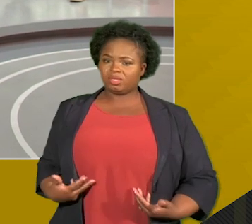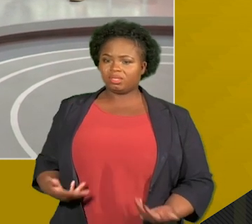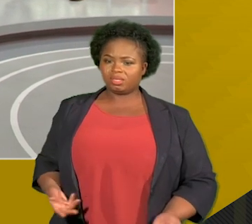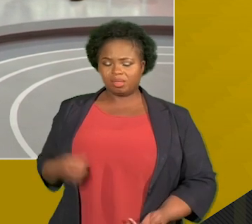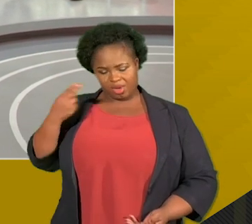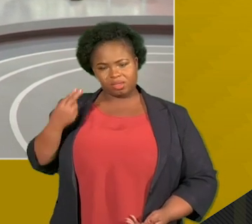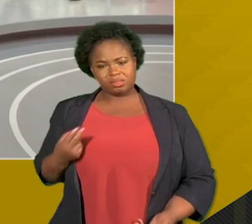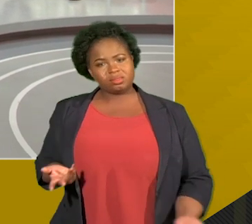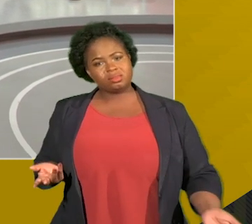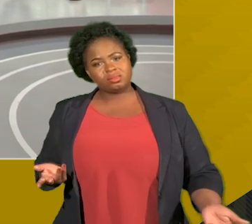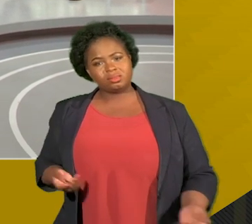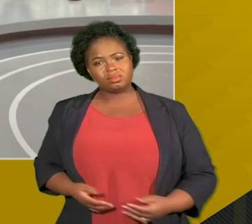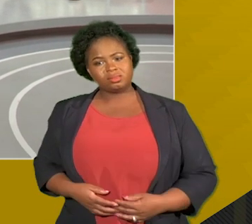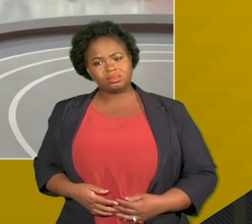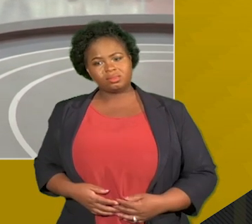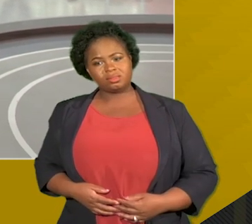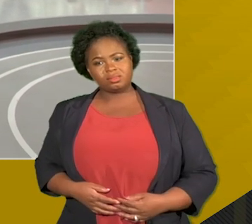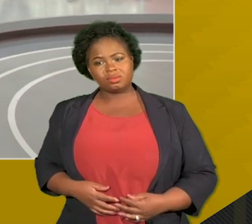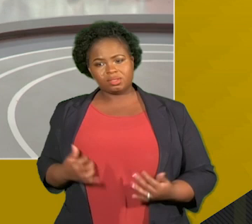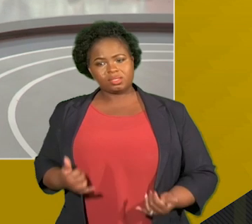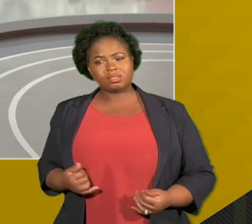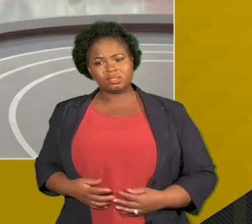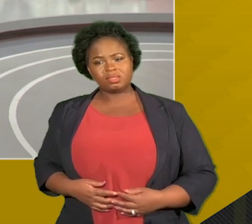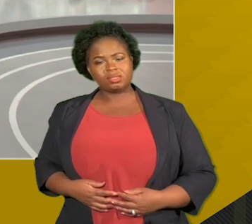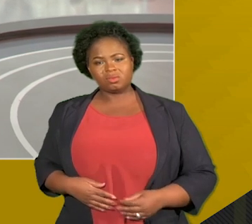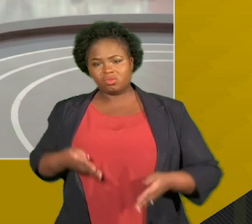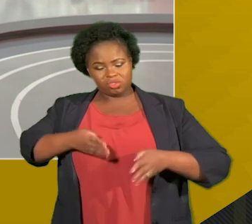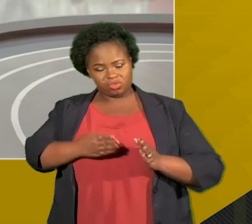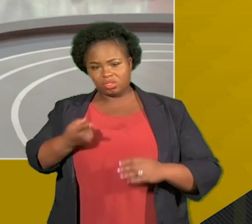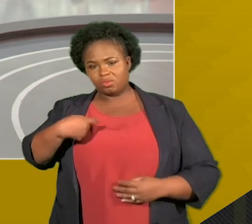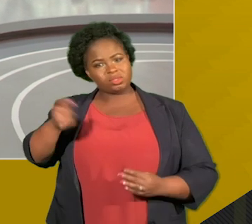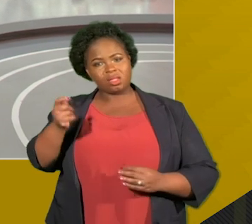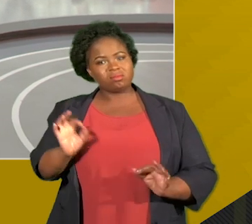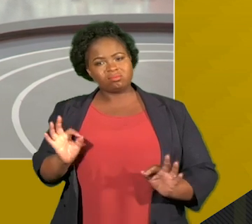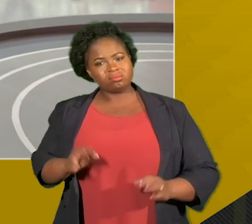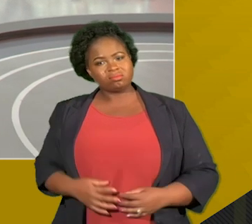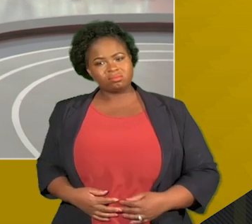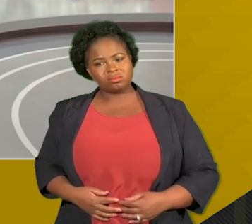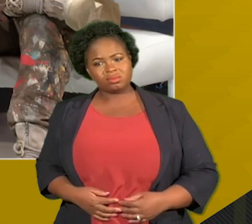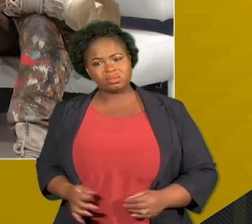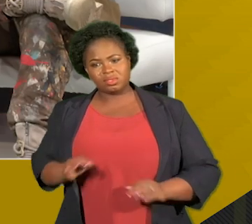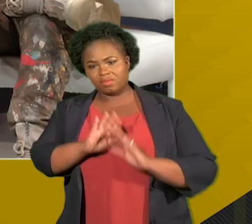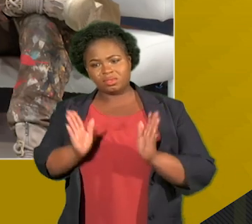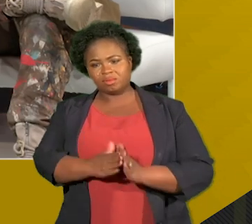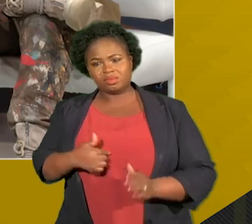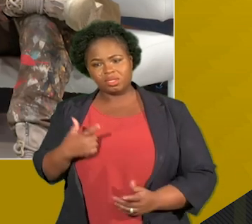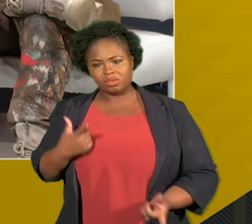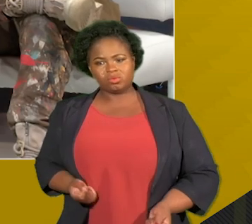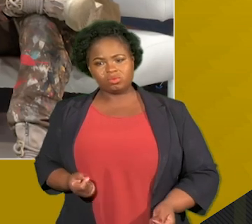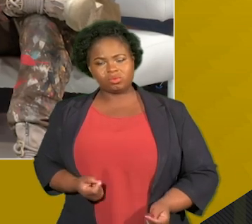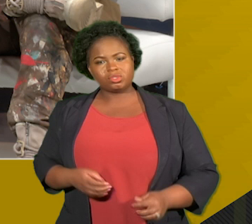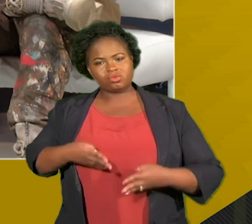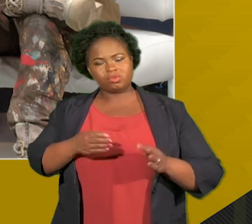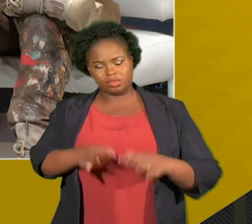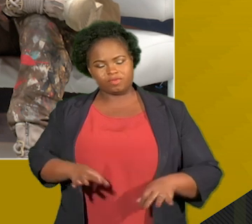art. So you're selling, right? And I don't sell in the street. Mm. And what I do does is not doesn't have a street